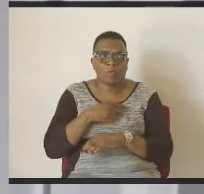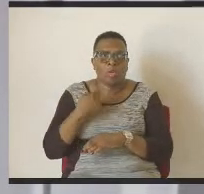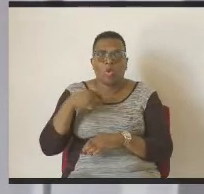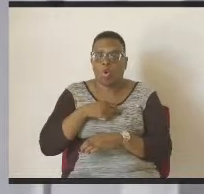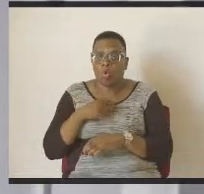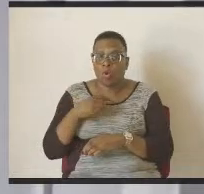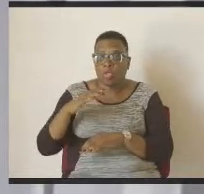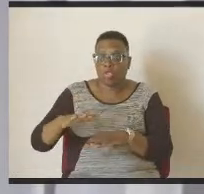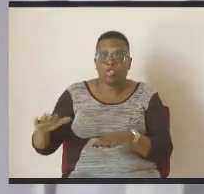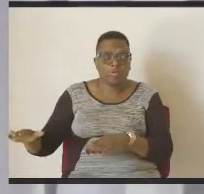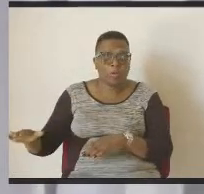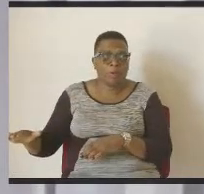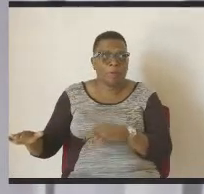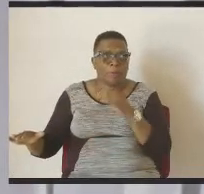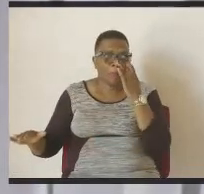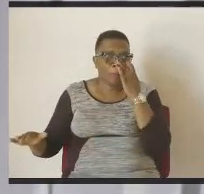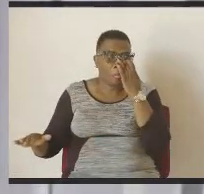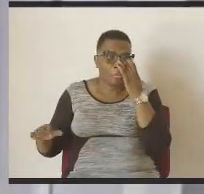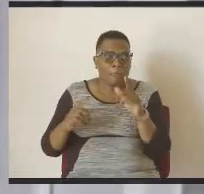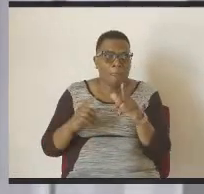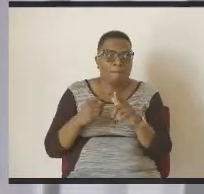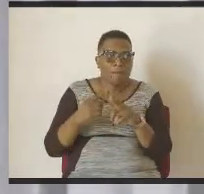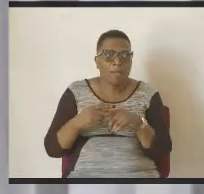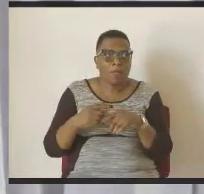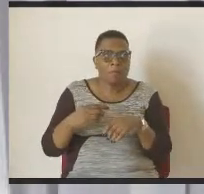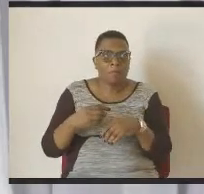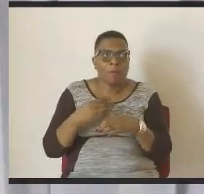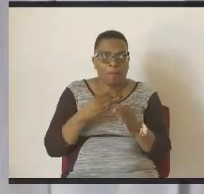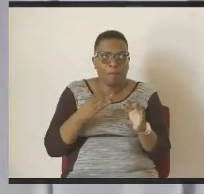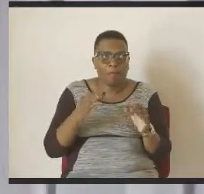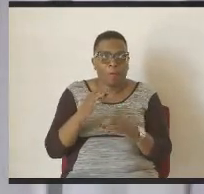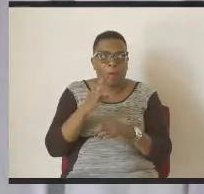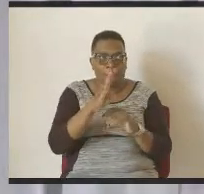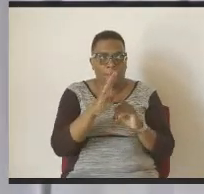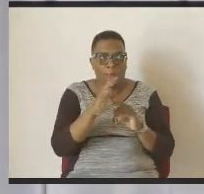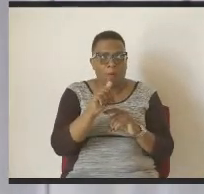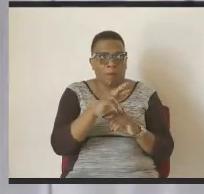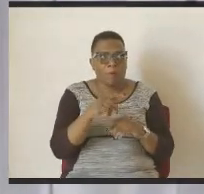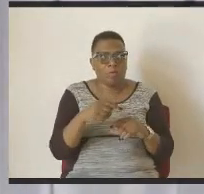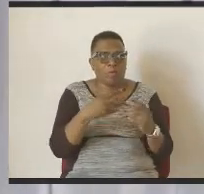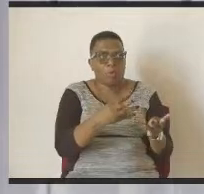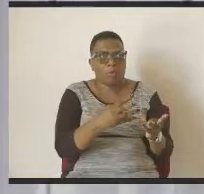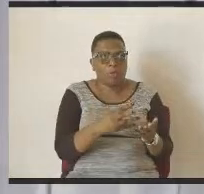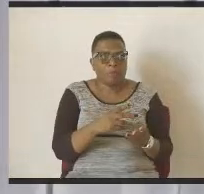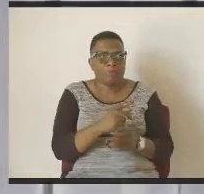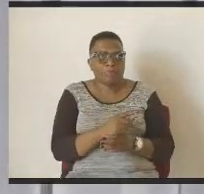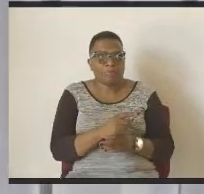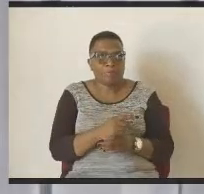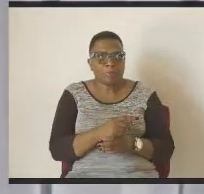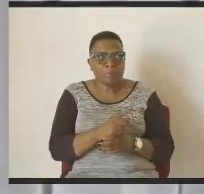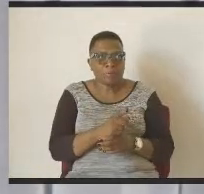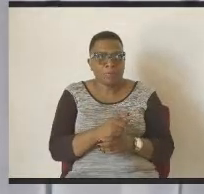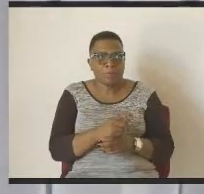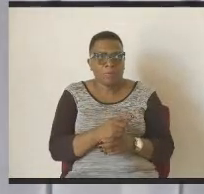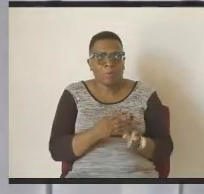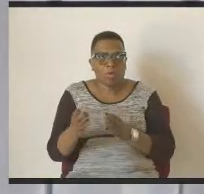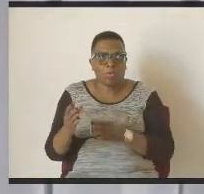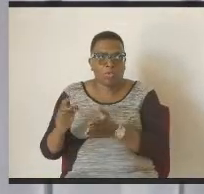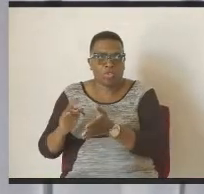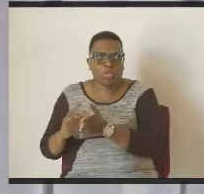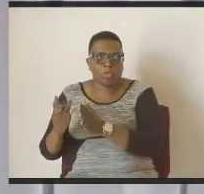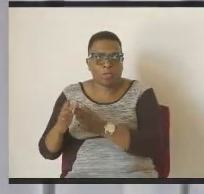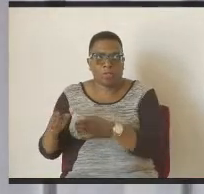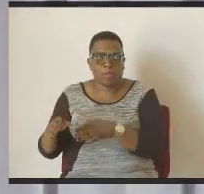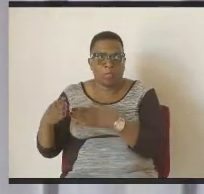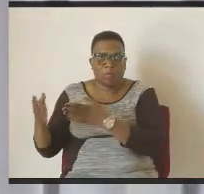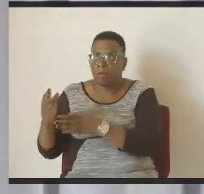children. Then he released Barabbas to them. And when he had scourged Jesus, he delivered him to be